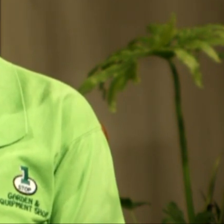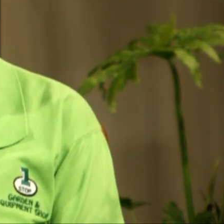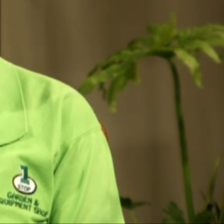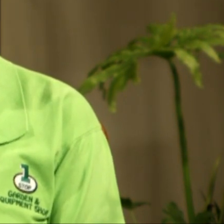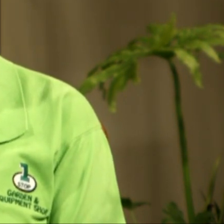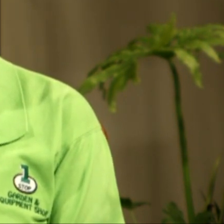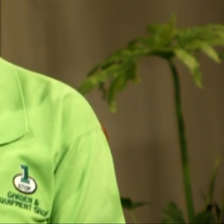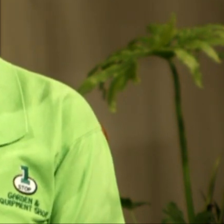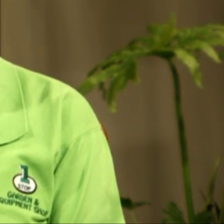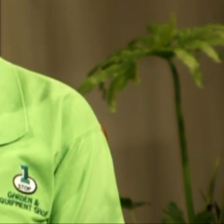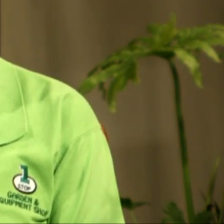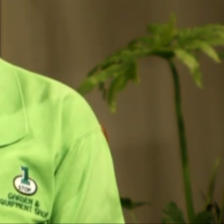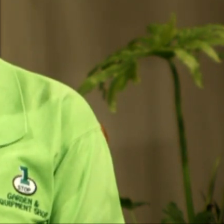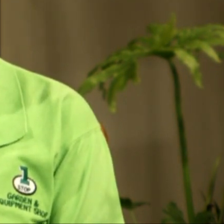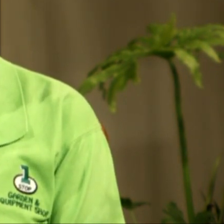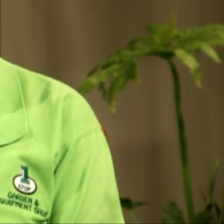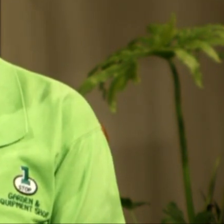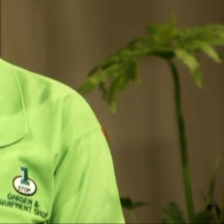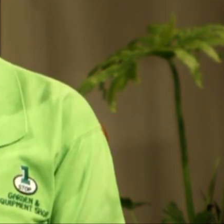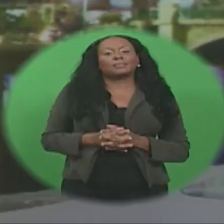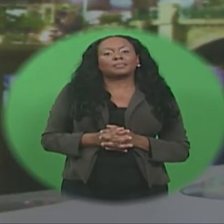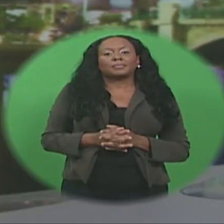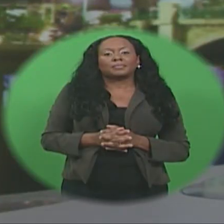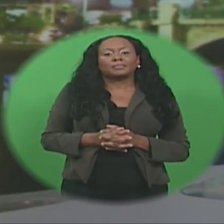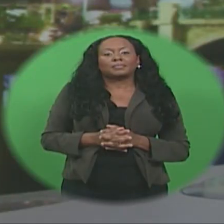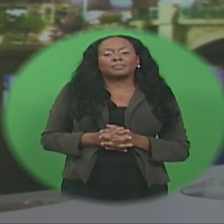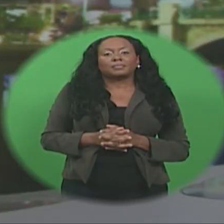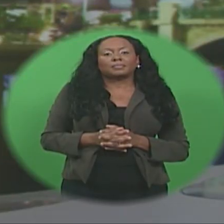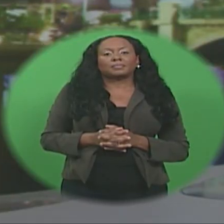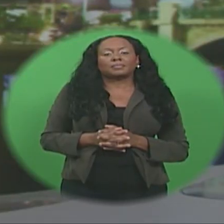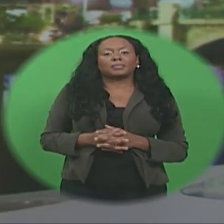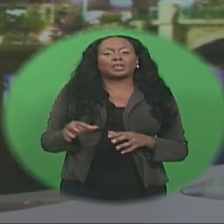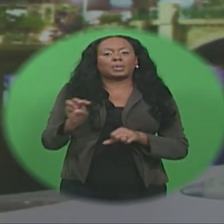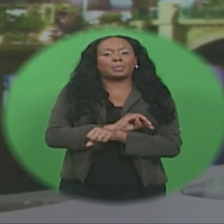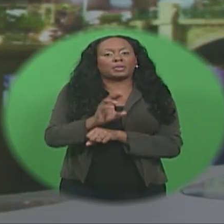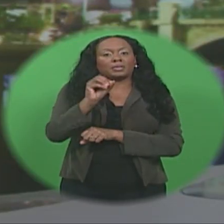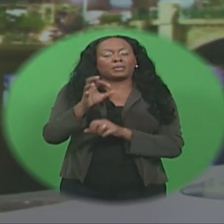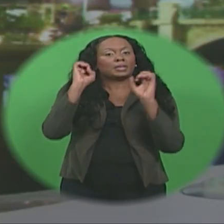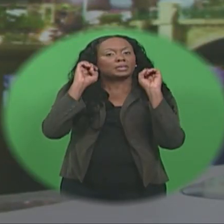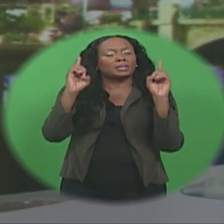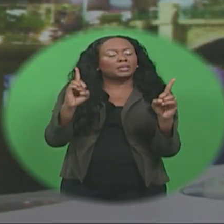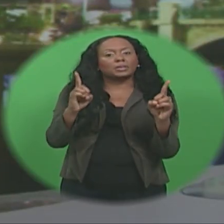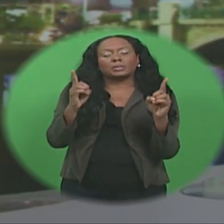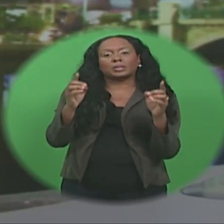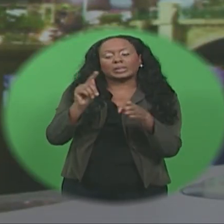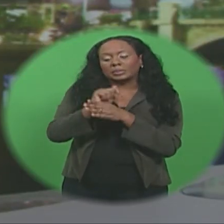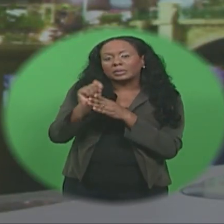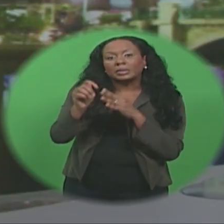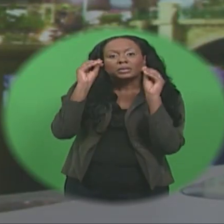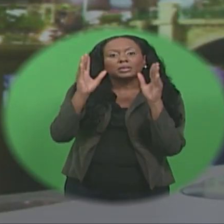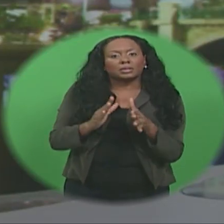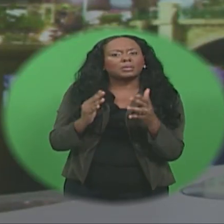was like, please, don't let this girl fight her. The Ministry of Education is retooling teachers and